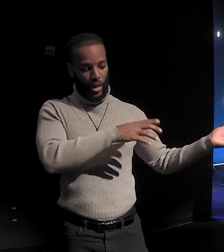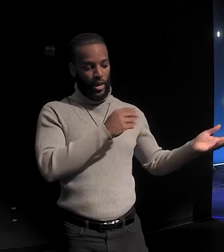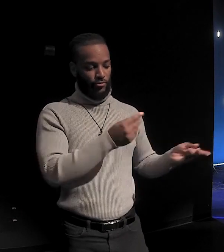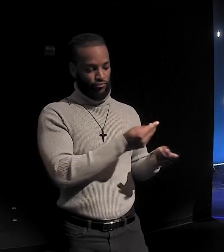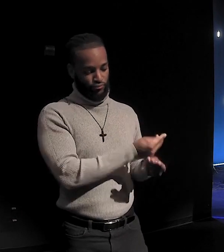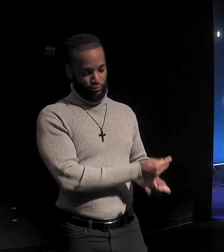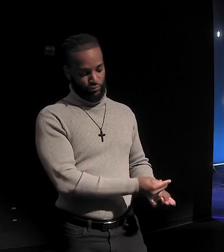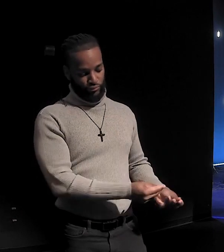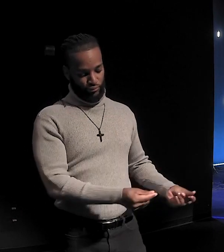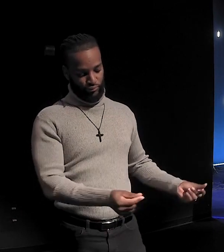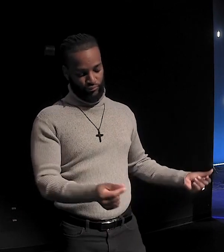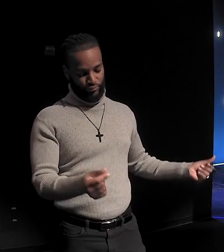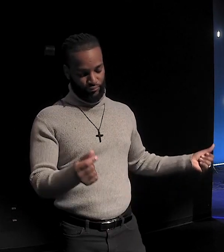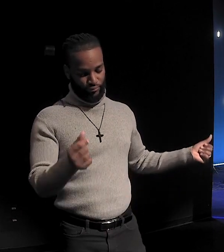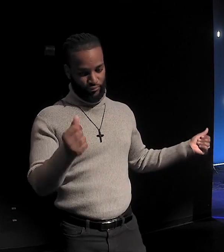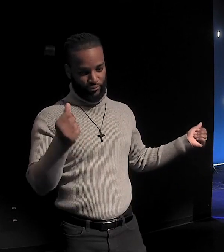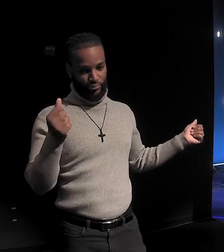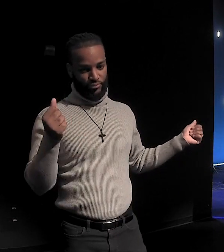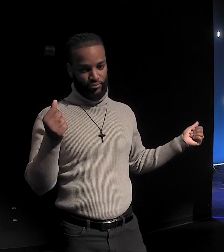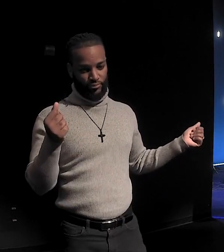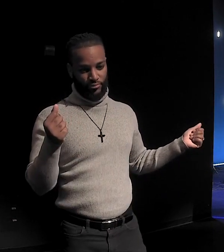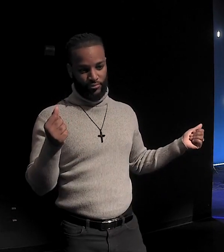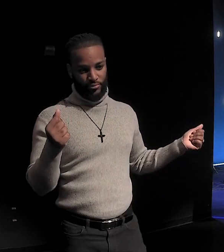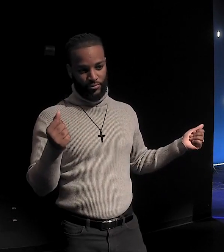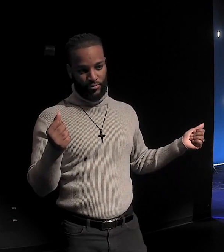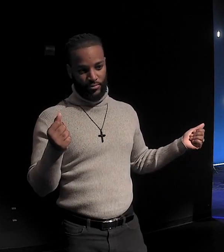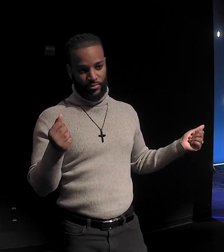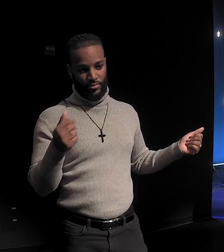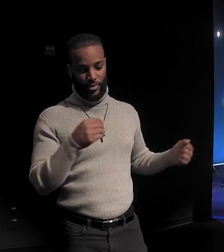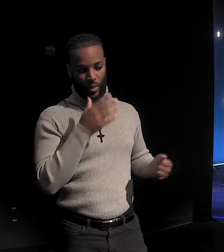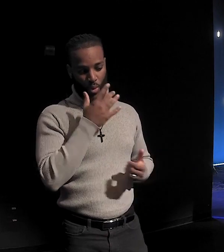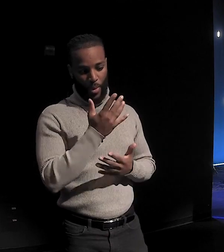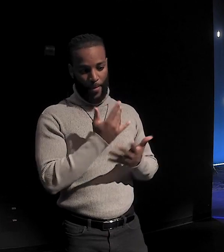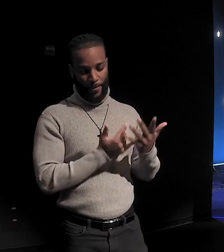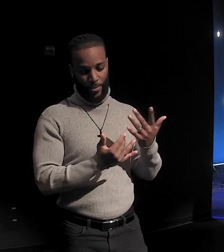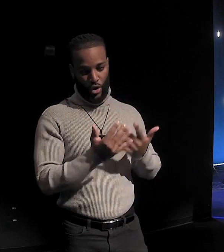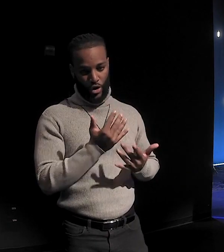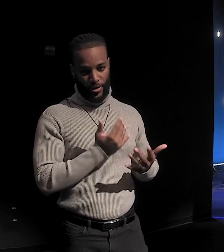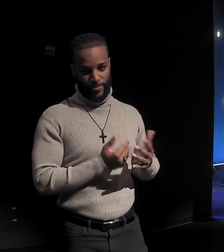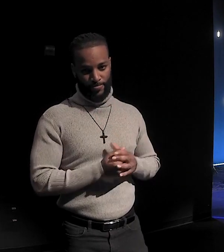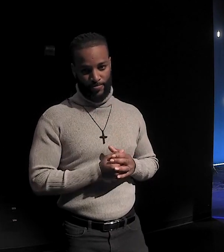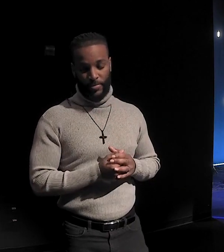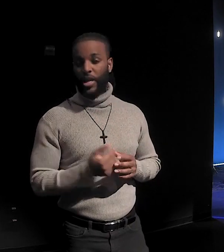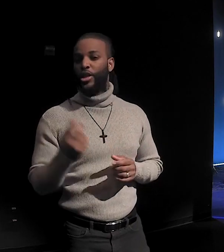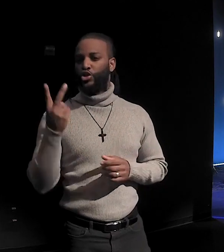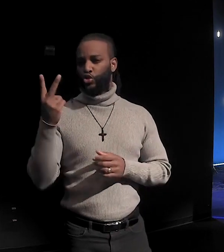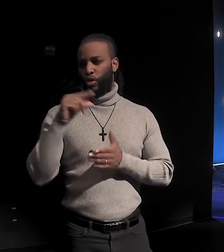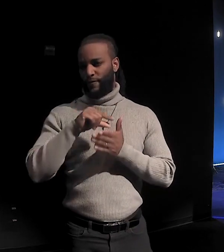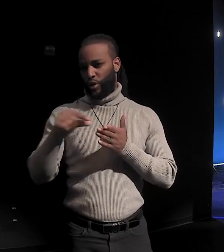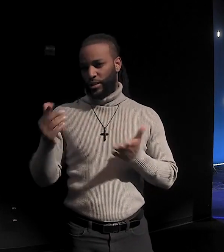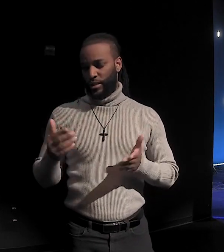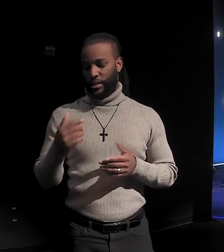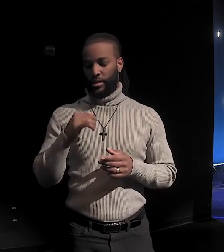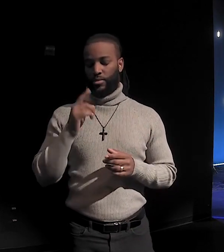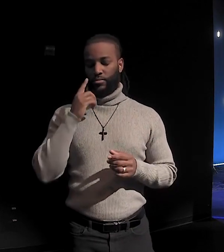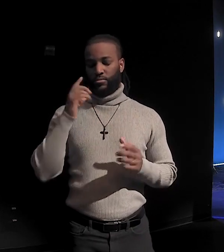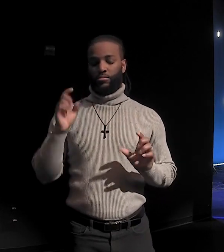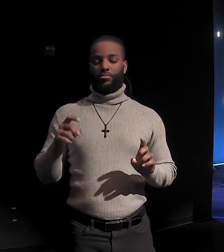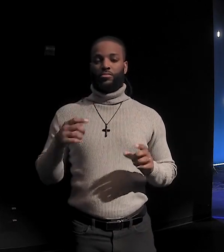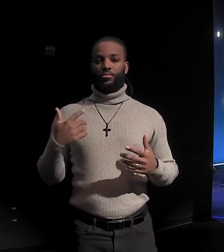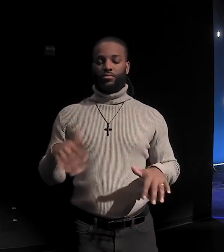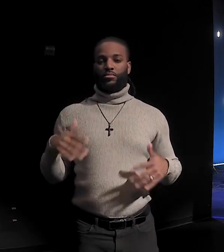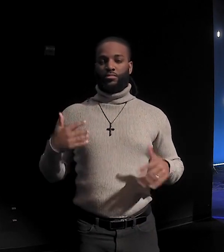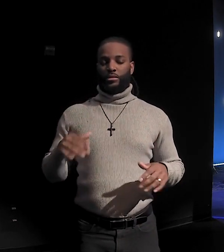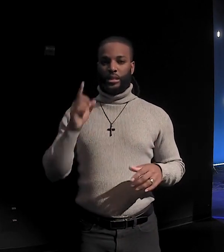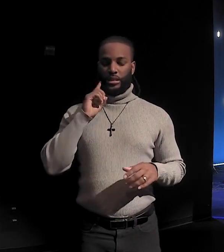and the branches are gathered, thrown into the fire, and burned. Now, there are two verses in here that just make us go, oh, that sounds